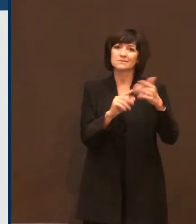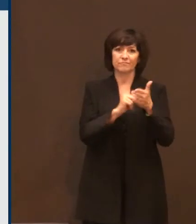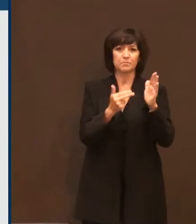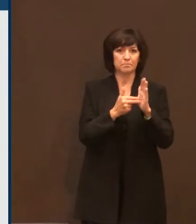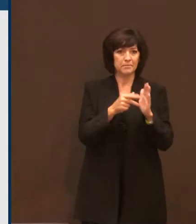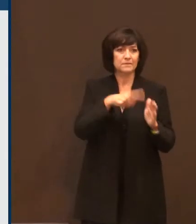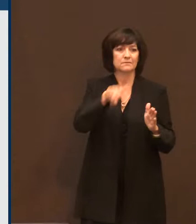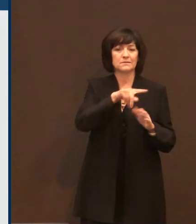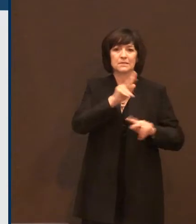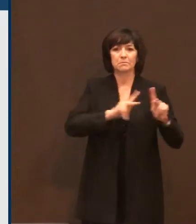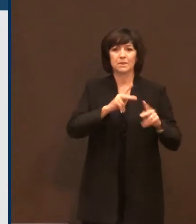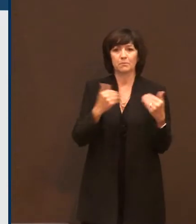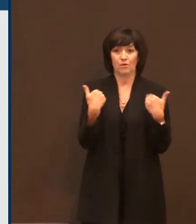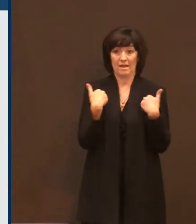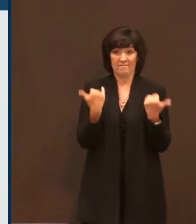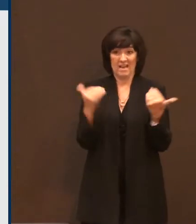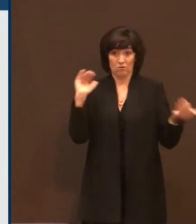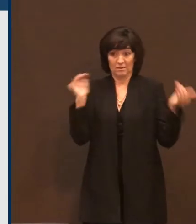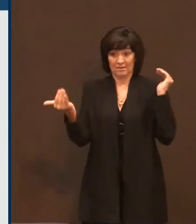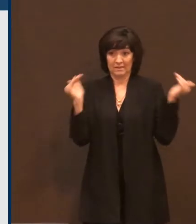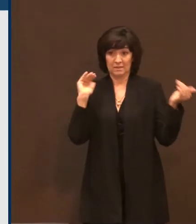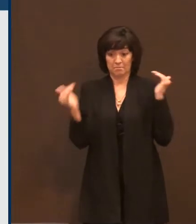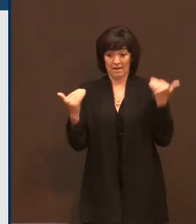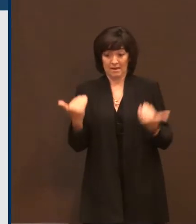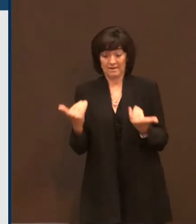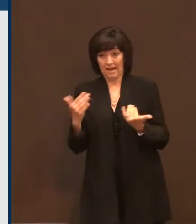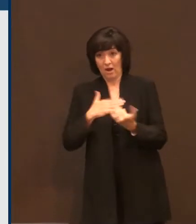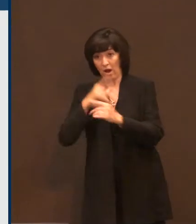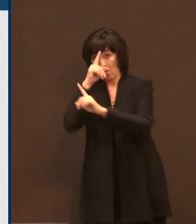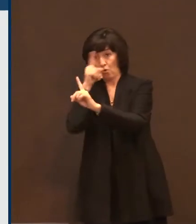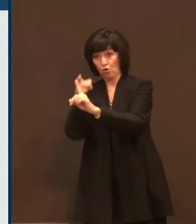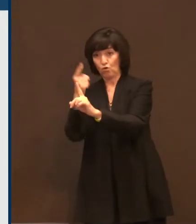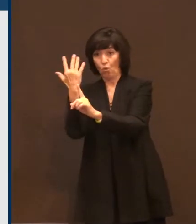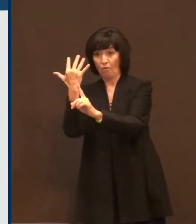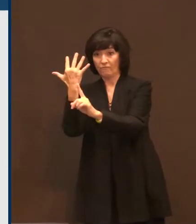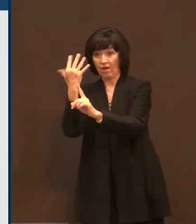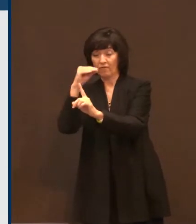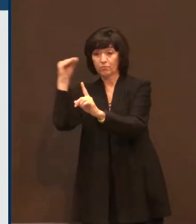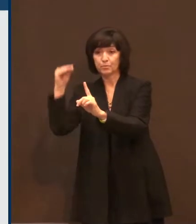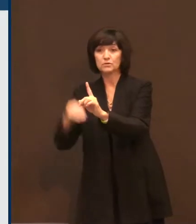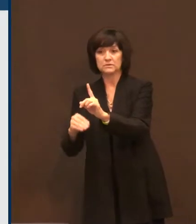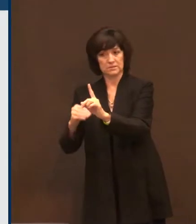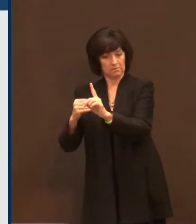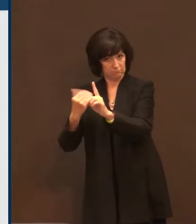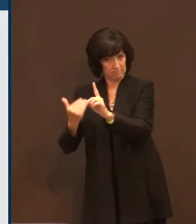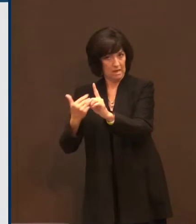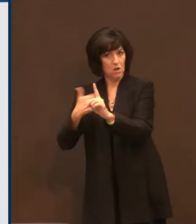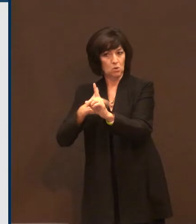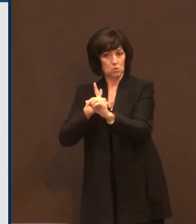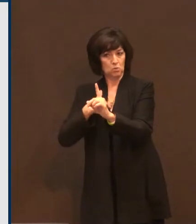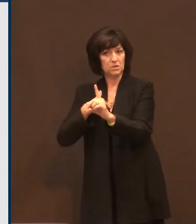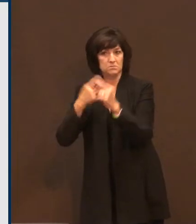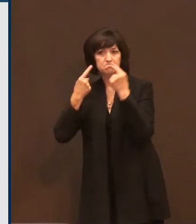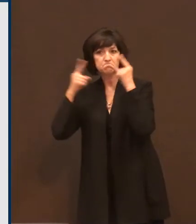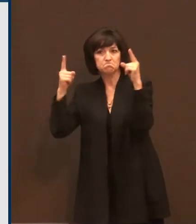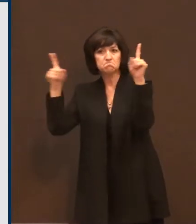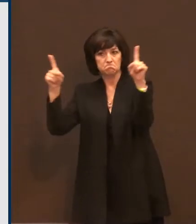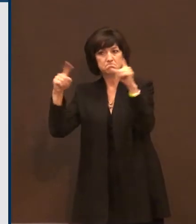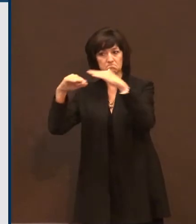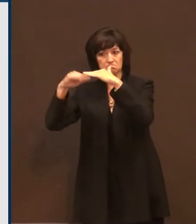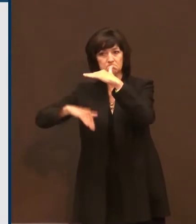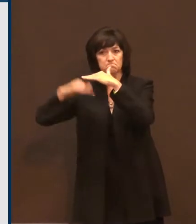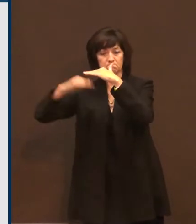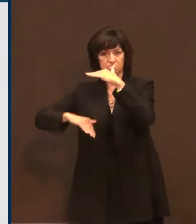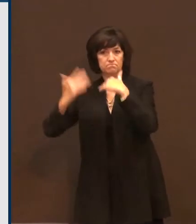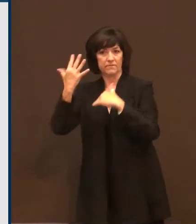to our target of 5% positive, which we are under at the moment. And you can see that we've flattened the curve and